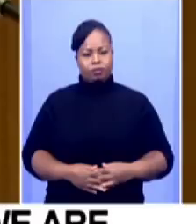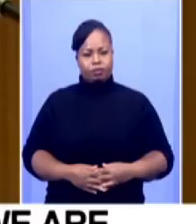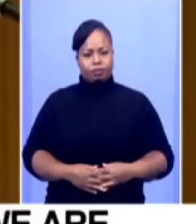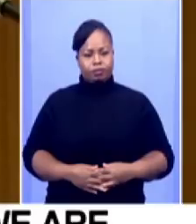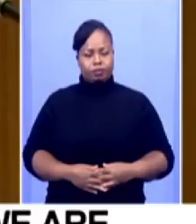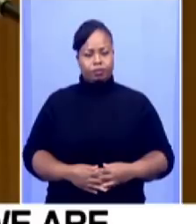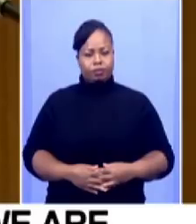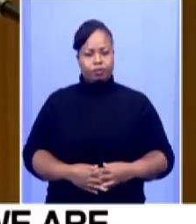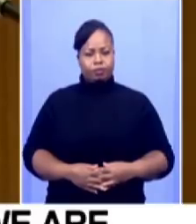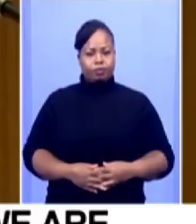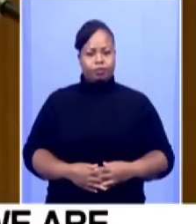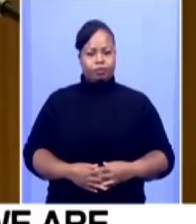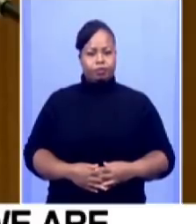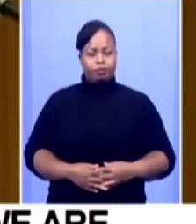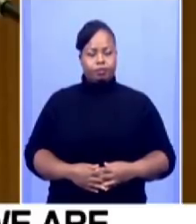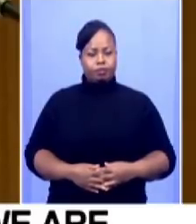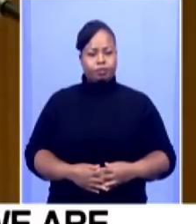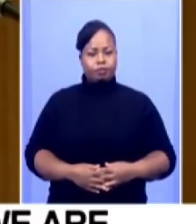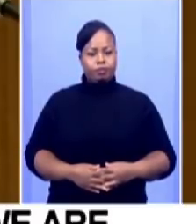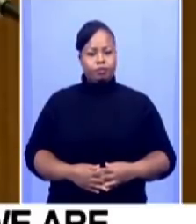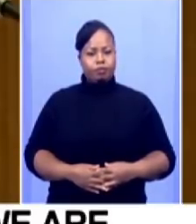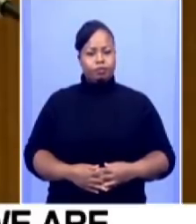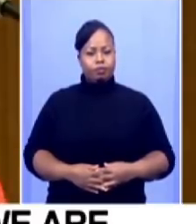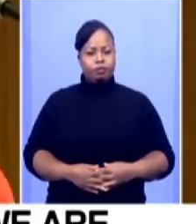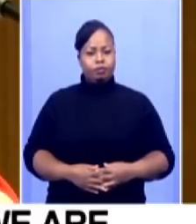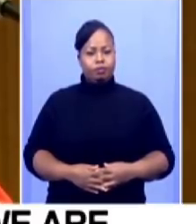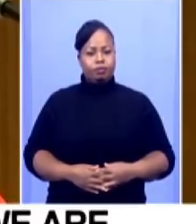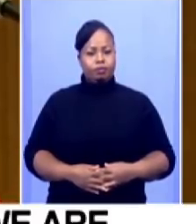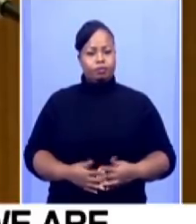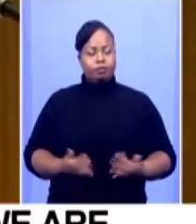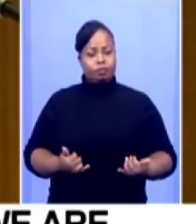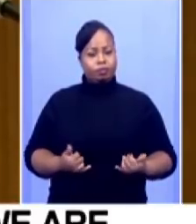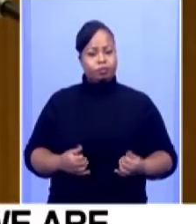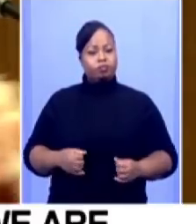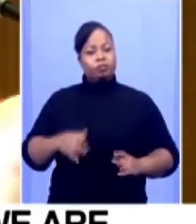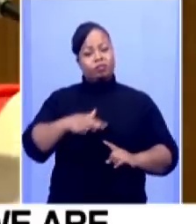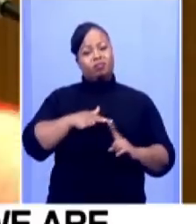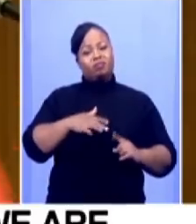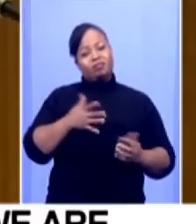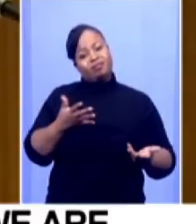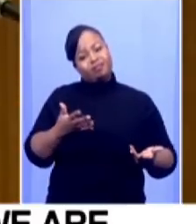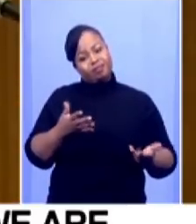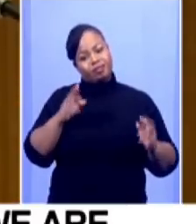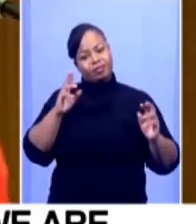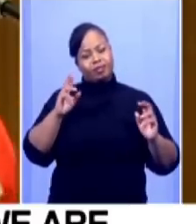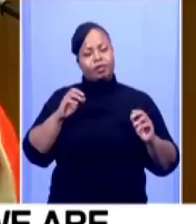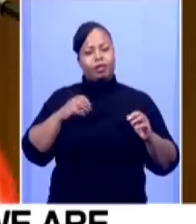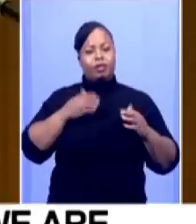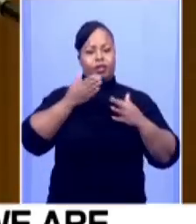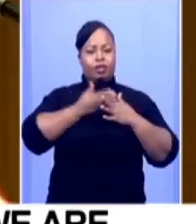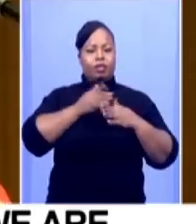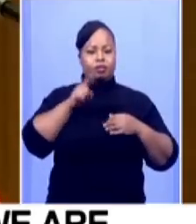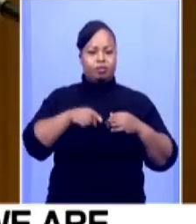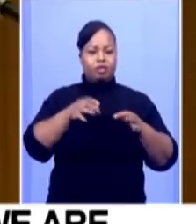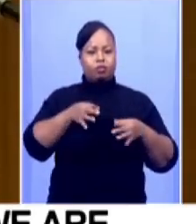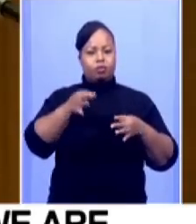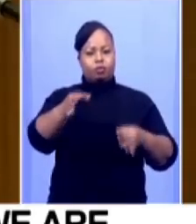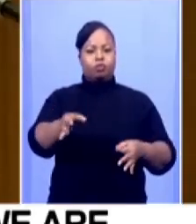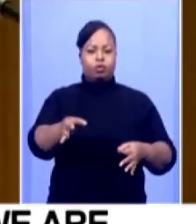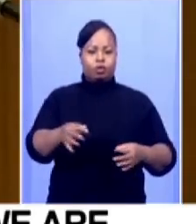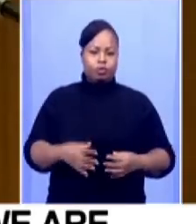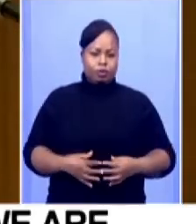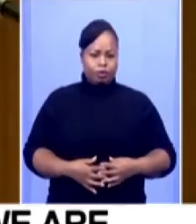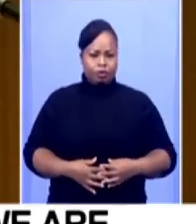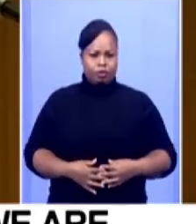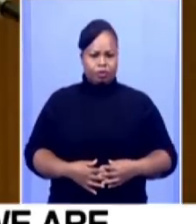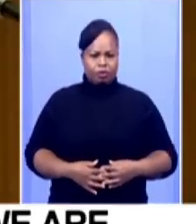Right. In the circumstances, the matter will obviously have to be postponed. My